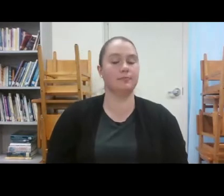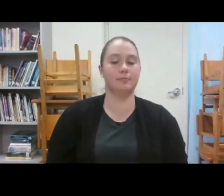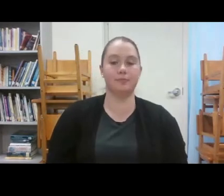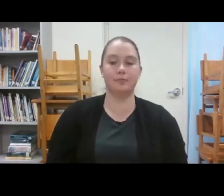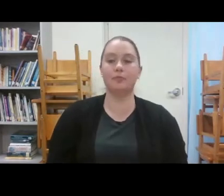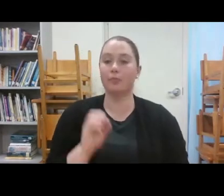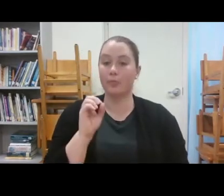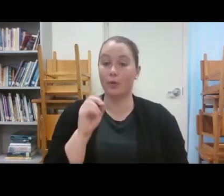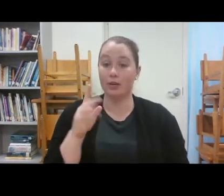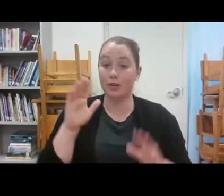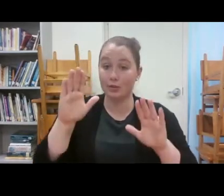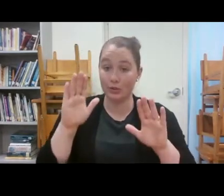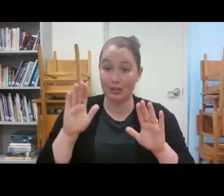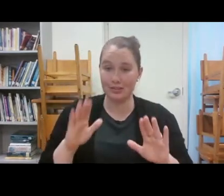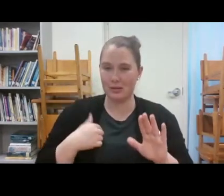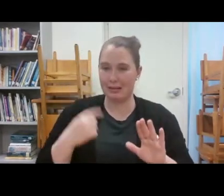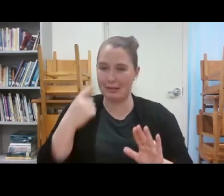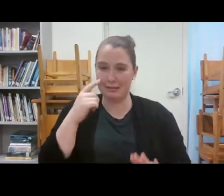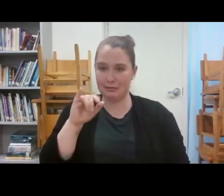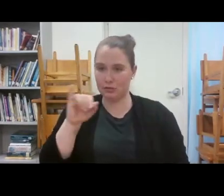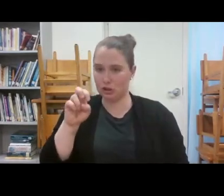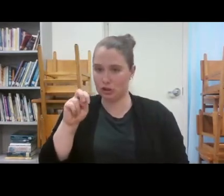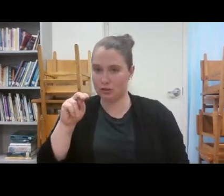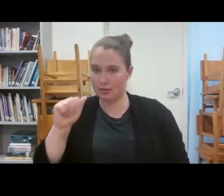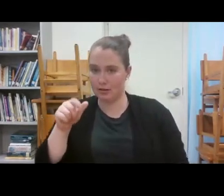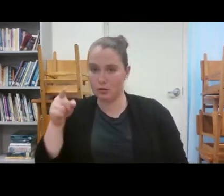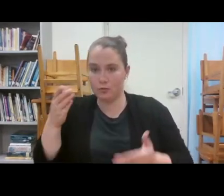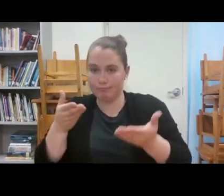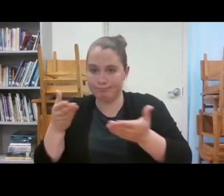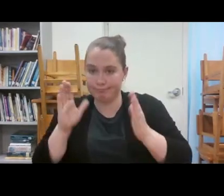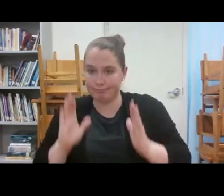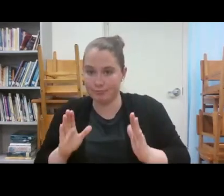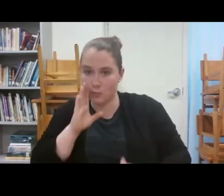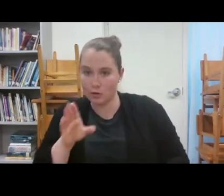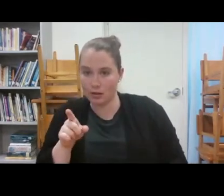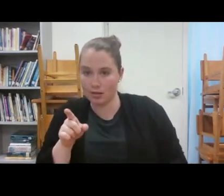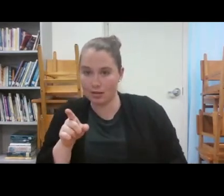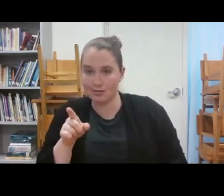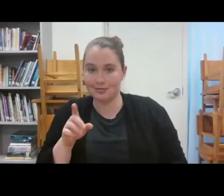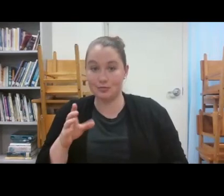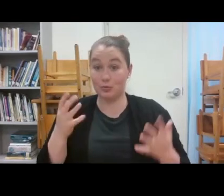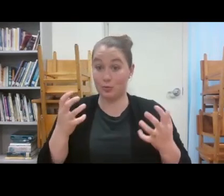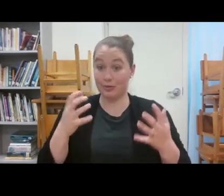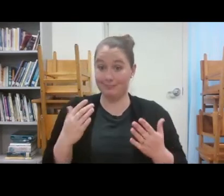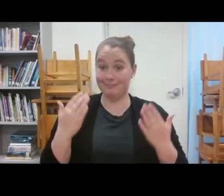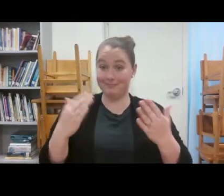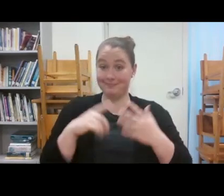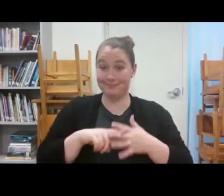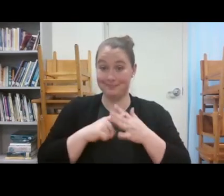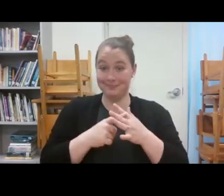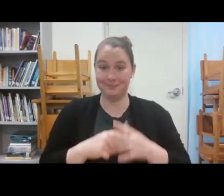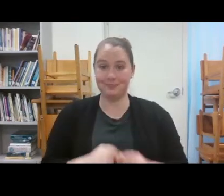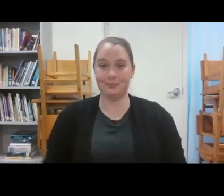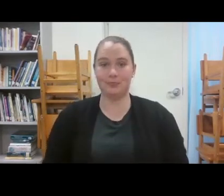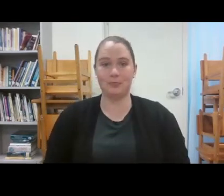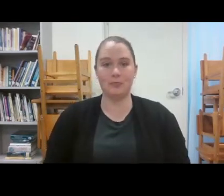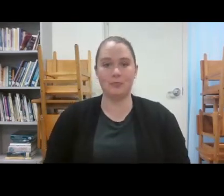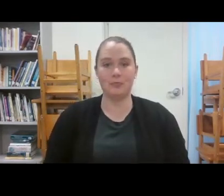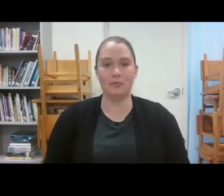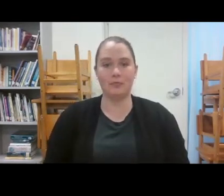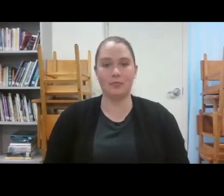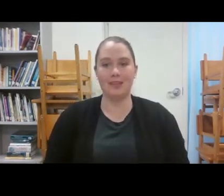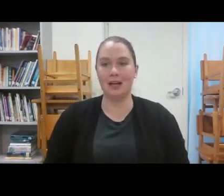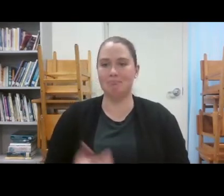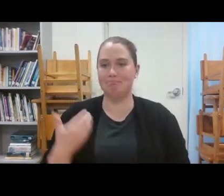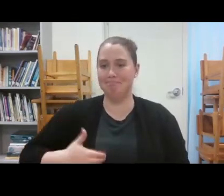Okay, great. So I think, Jenna, you're our facilitator. You want to get us started? That's actually